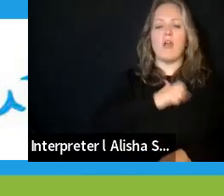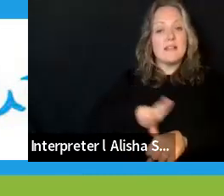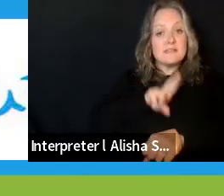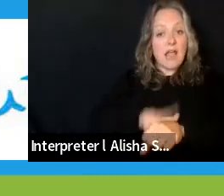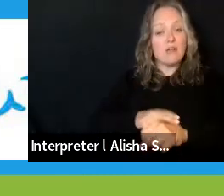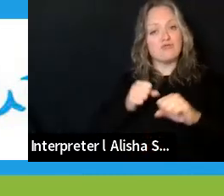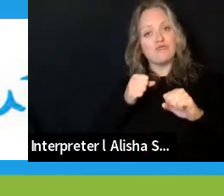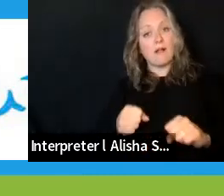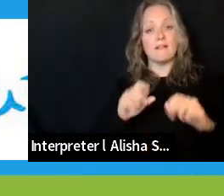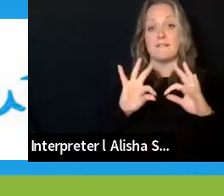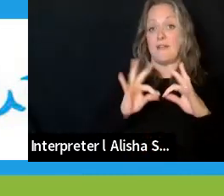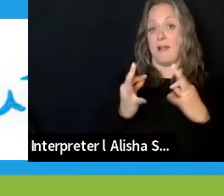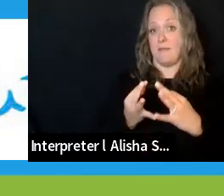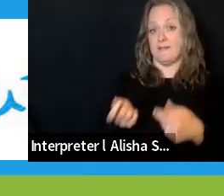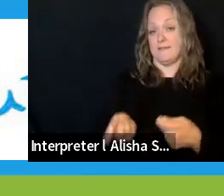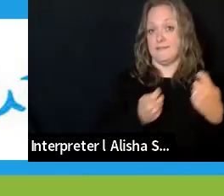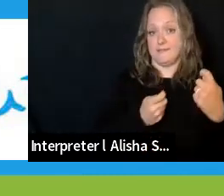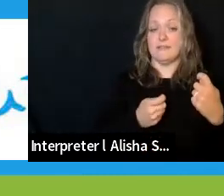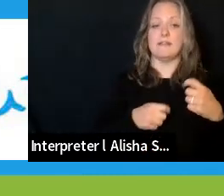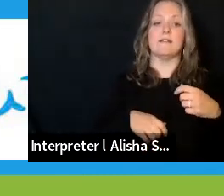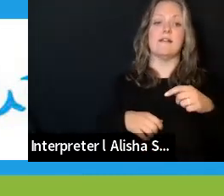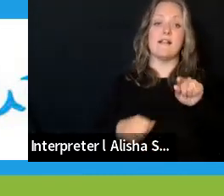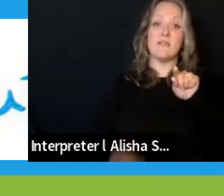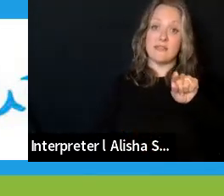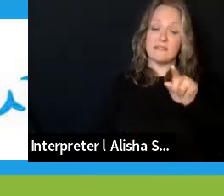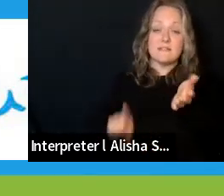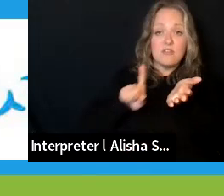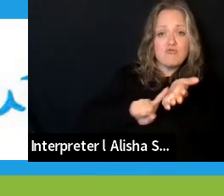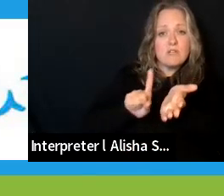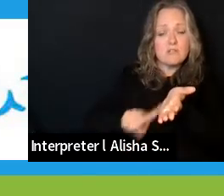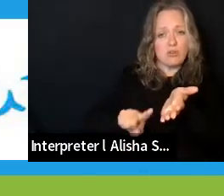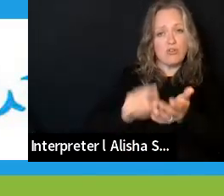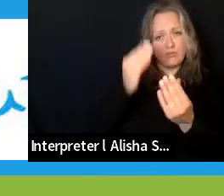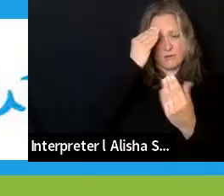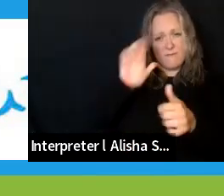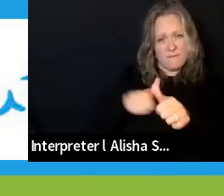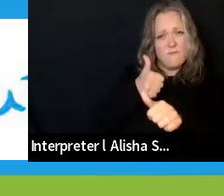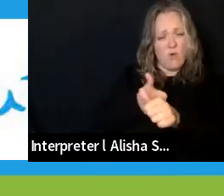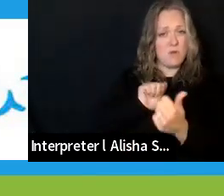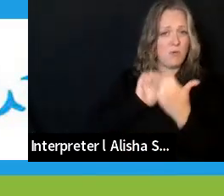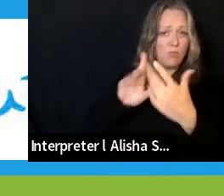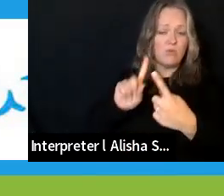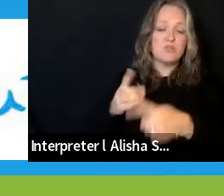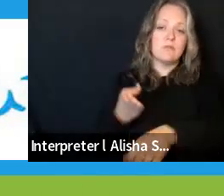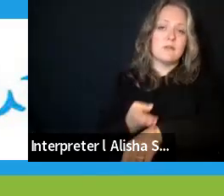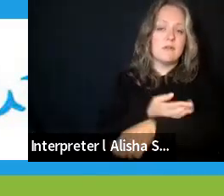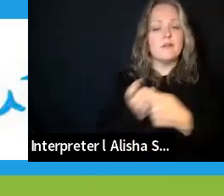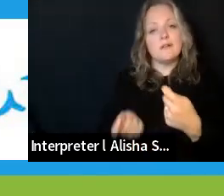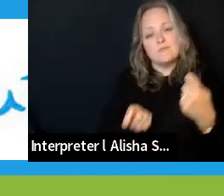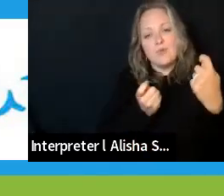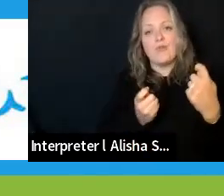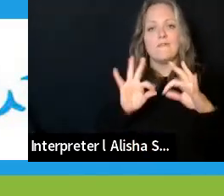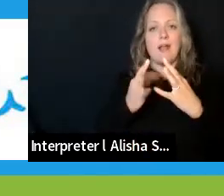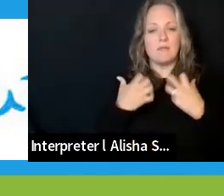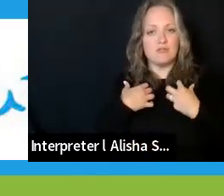Strengthening Families, okay? And this is a research-informed approach to increase family strengths, enhance